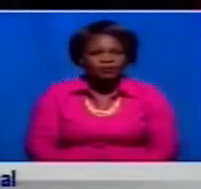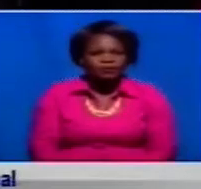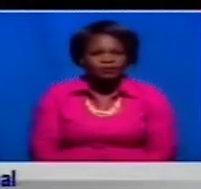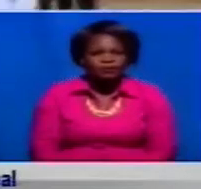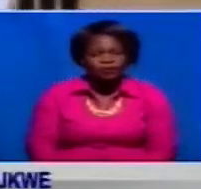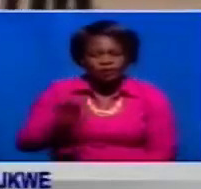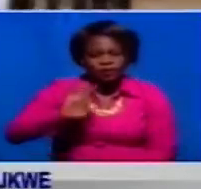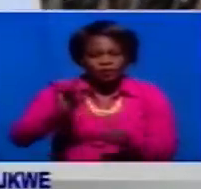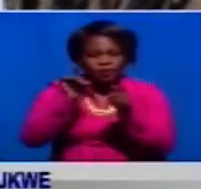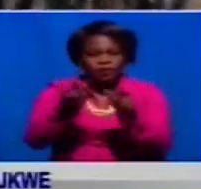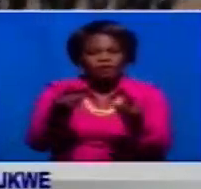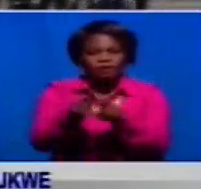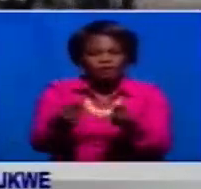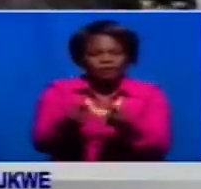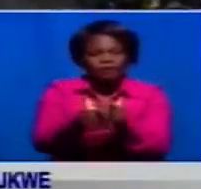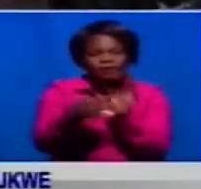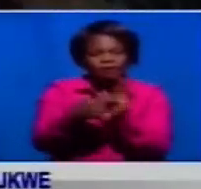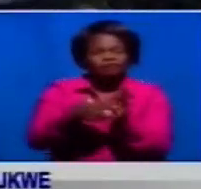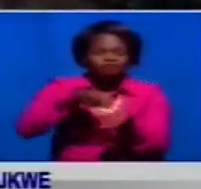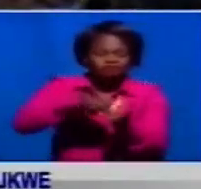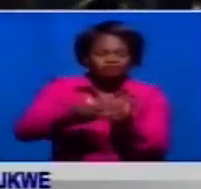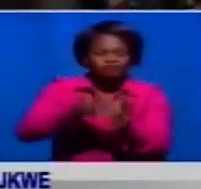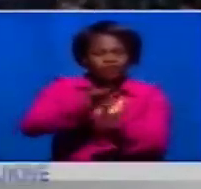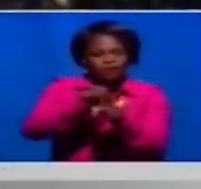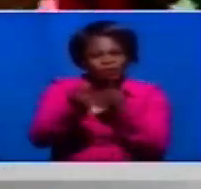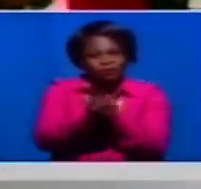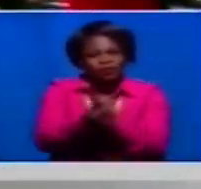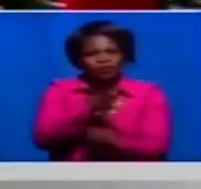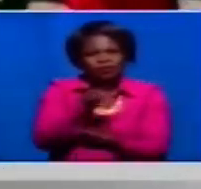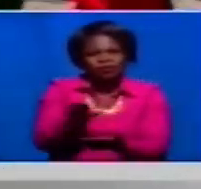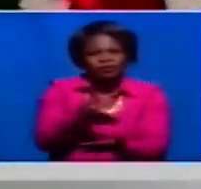Her arrival was also characterized by traditional dances and songs.